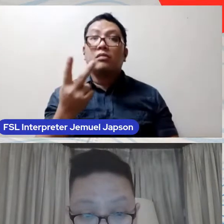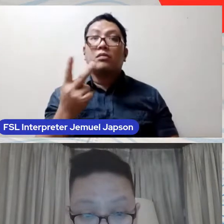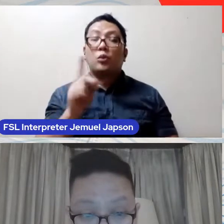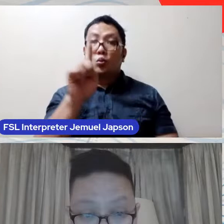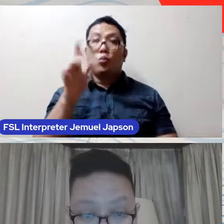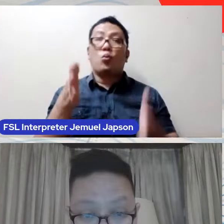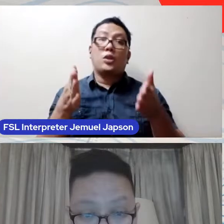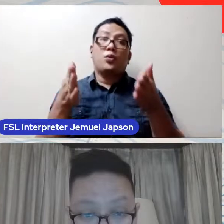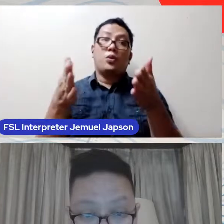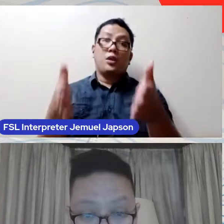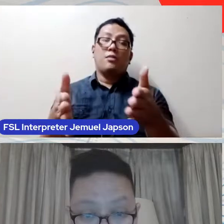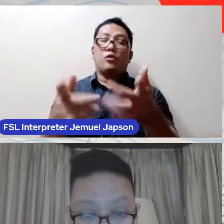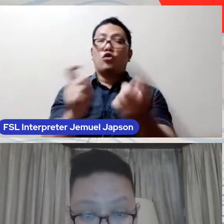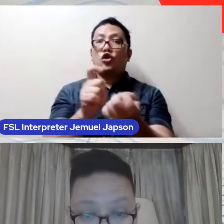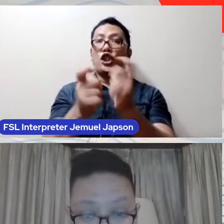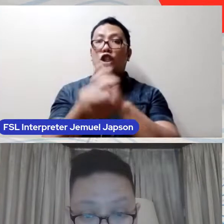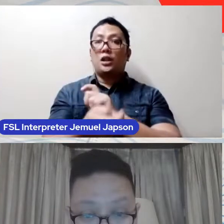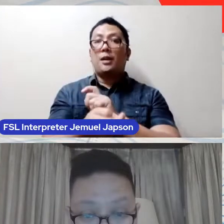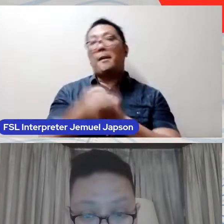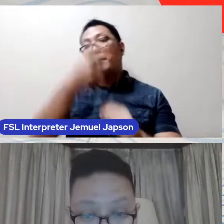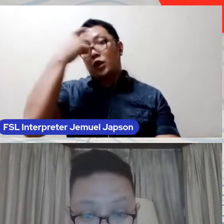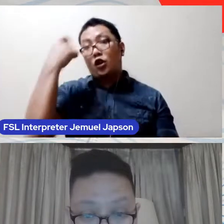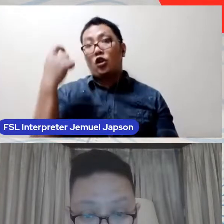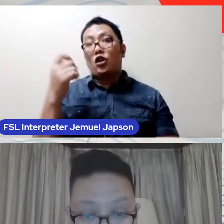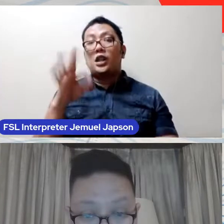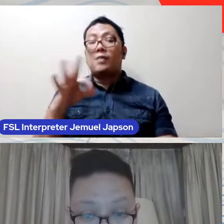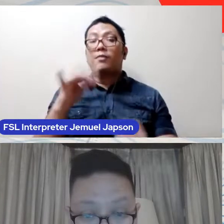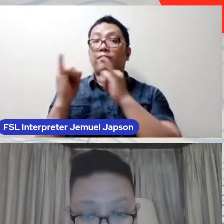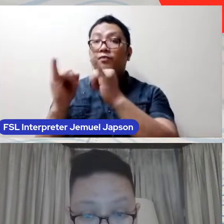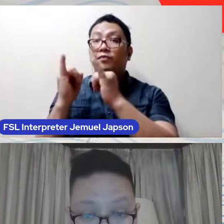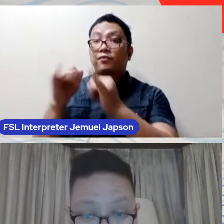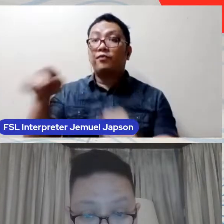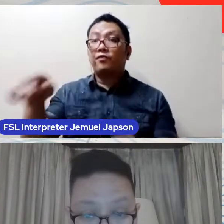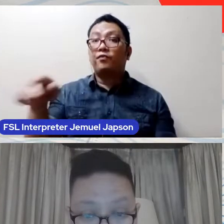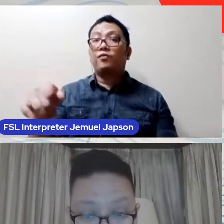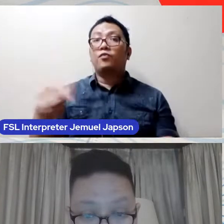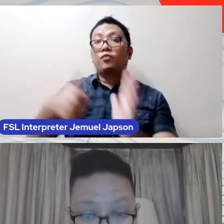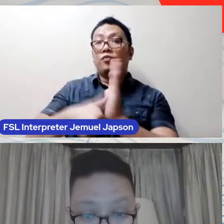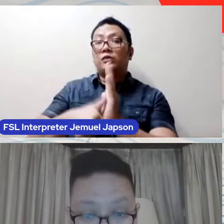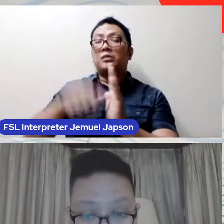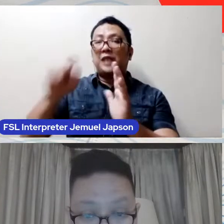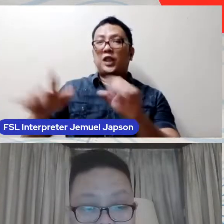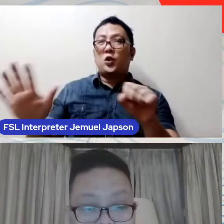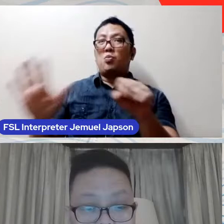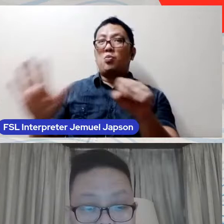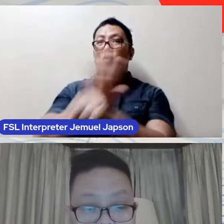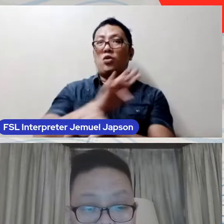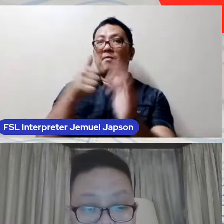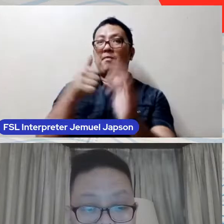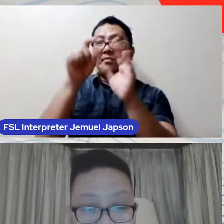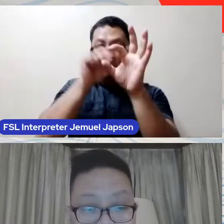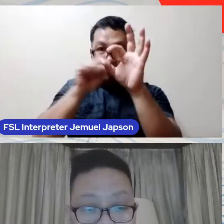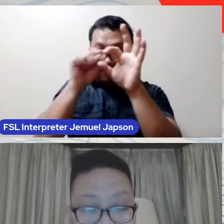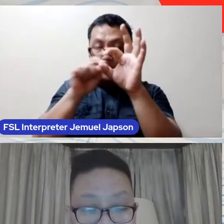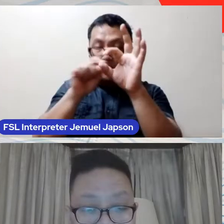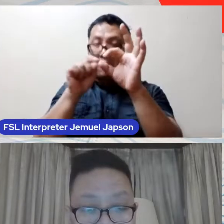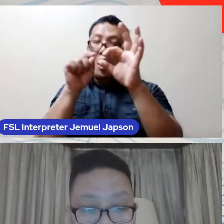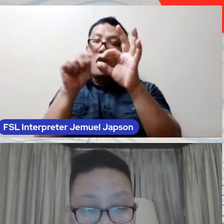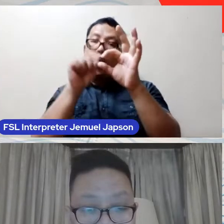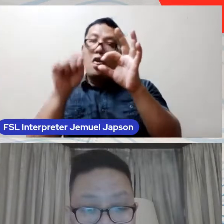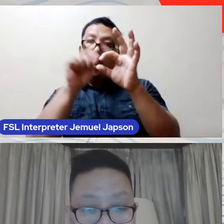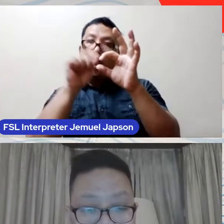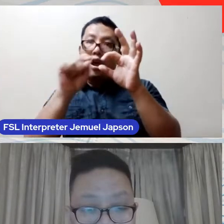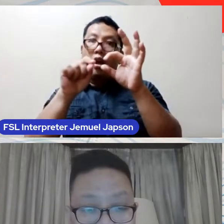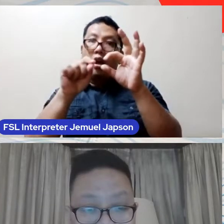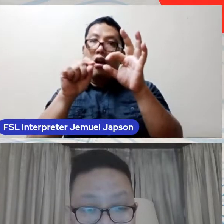for reform. Kasi kung ini-instruct natin ng botante na dapat fully shaded pero ginagawa pa rin nila ang misplaced shade, ibig sabihin kailangan